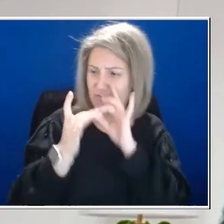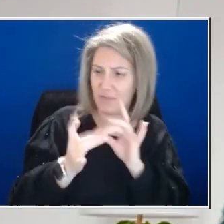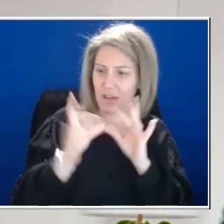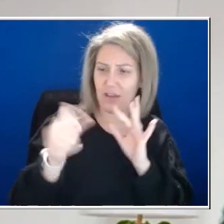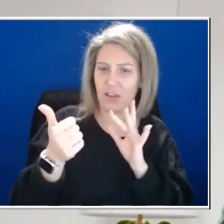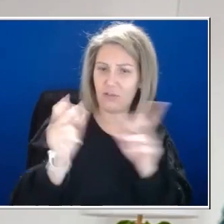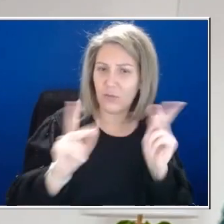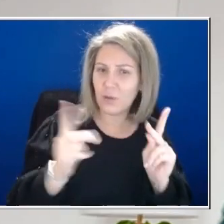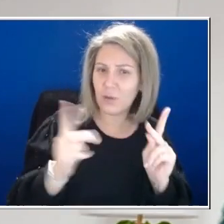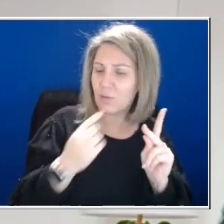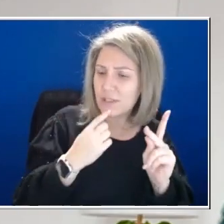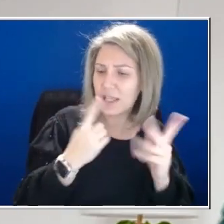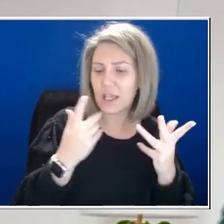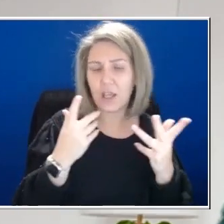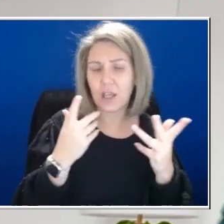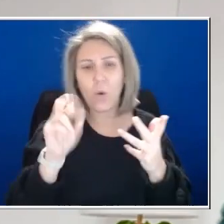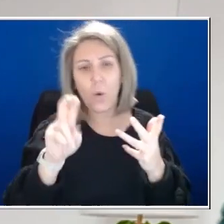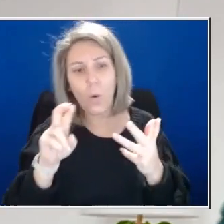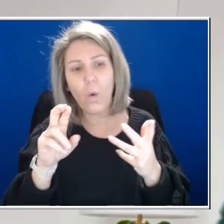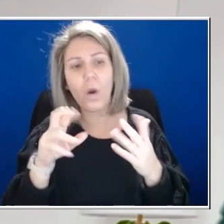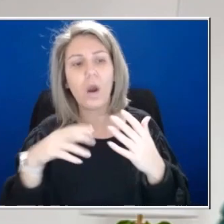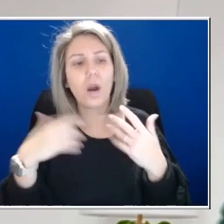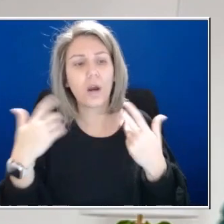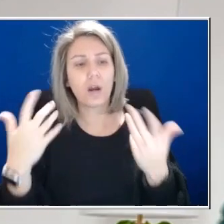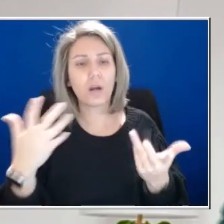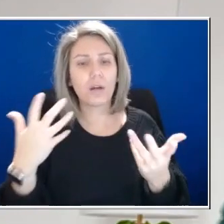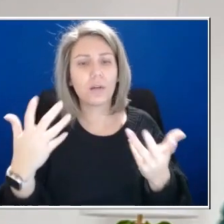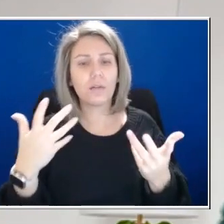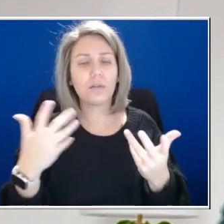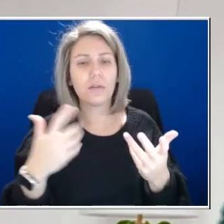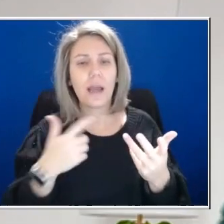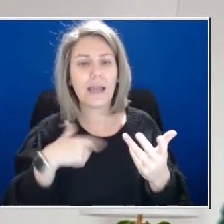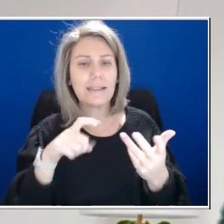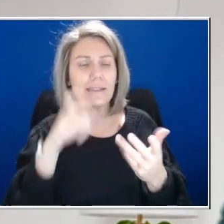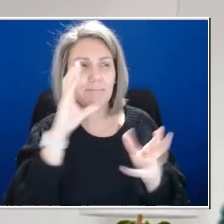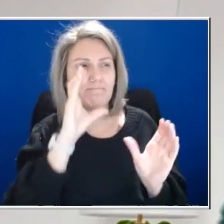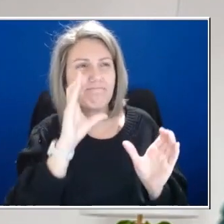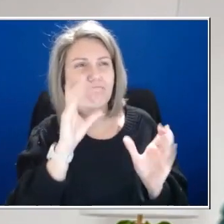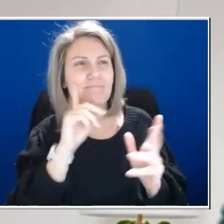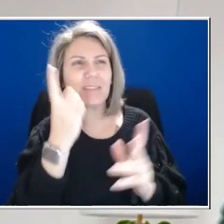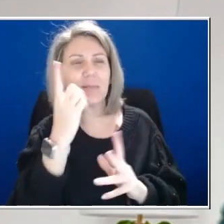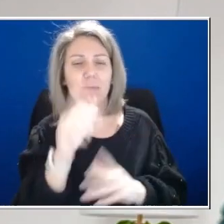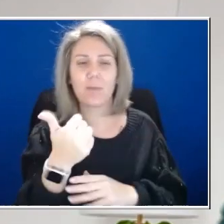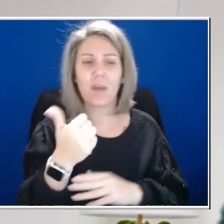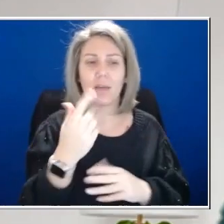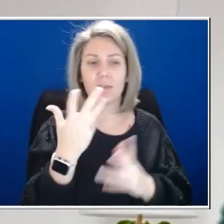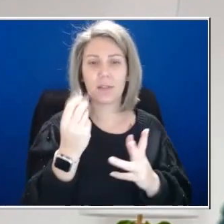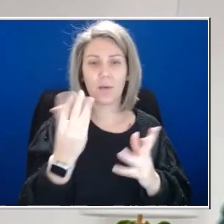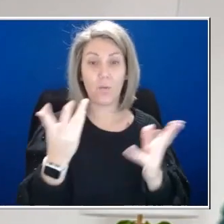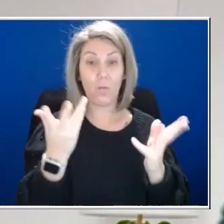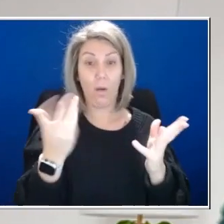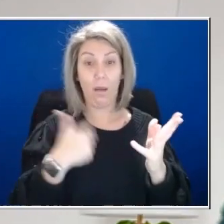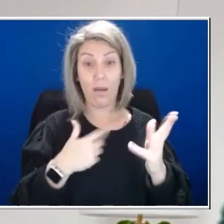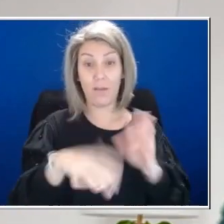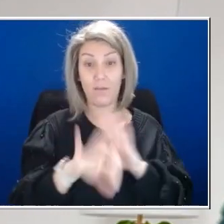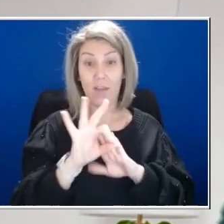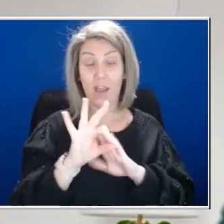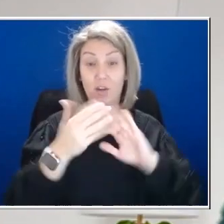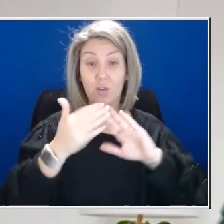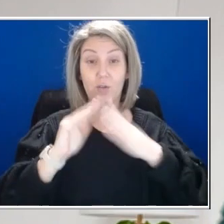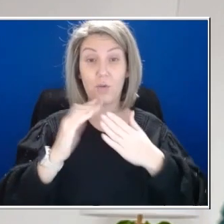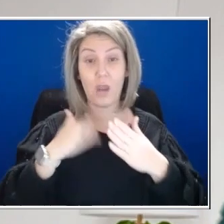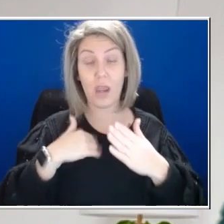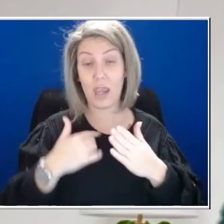folks are saying, or do I need to maybe look a different direction? And what I found in the community that I